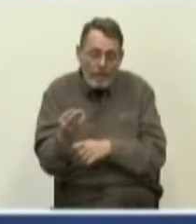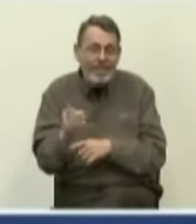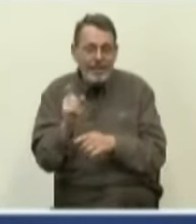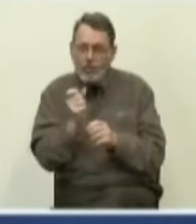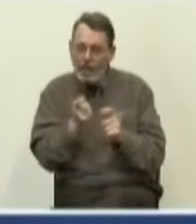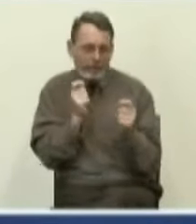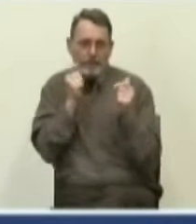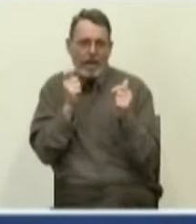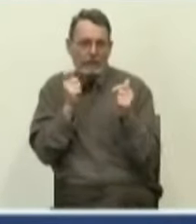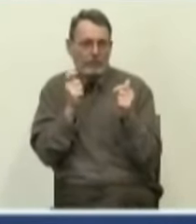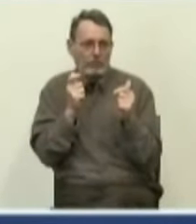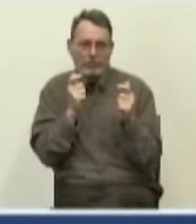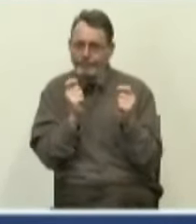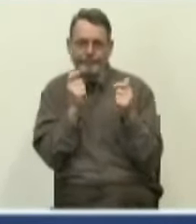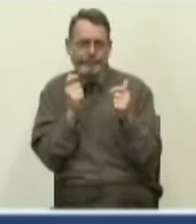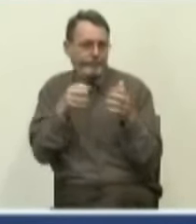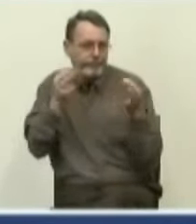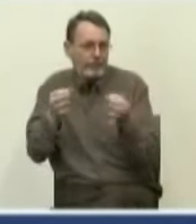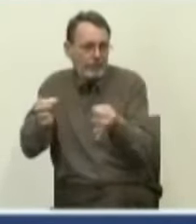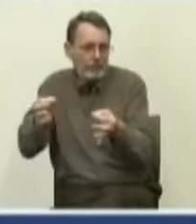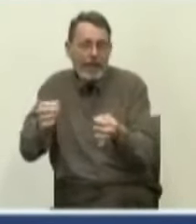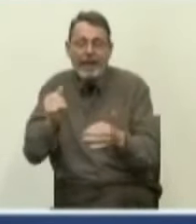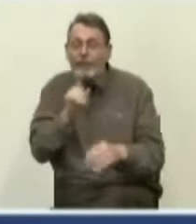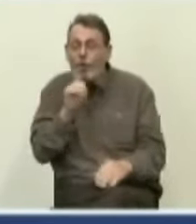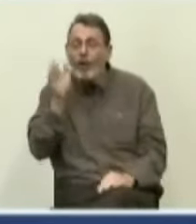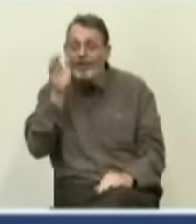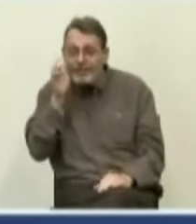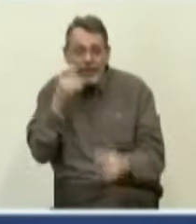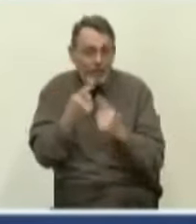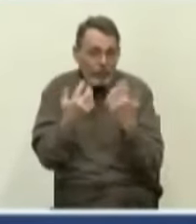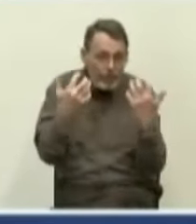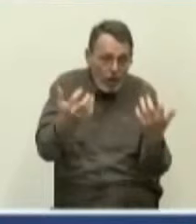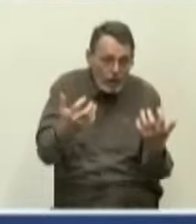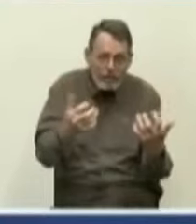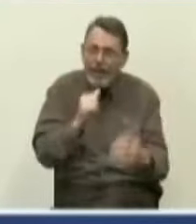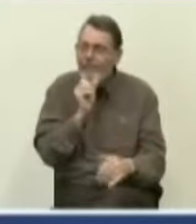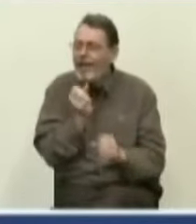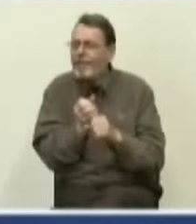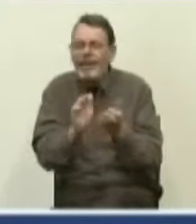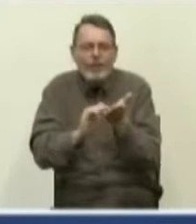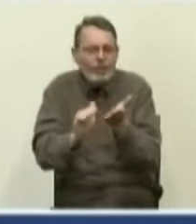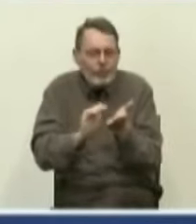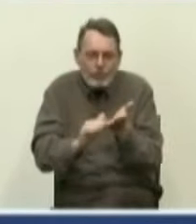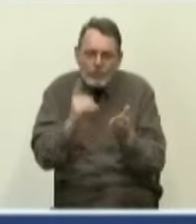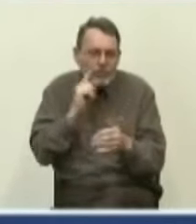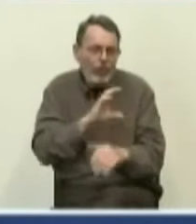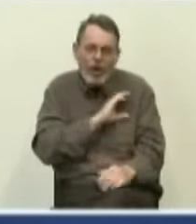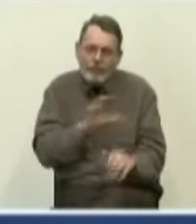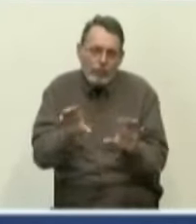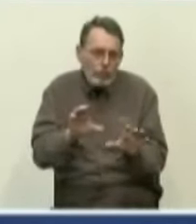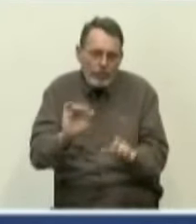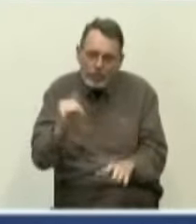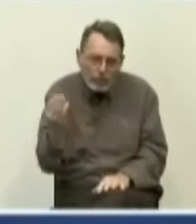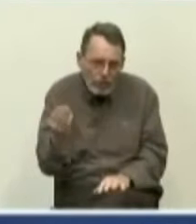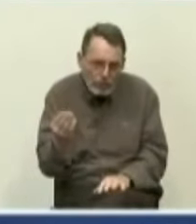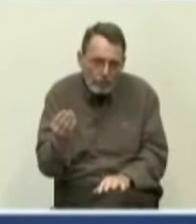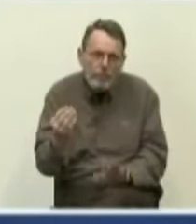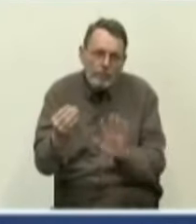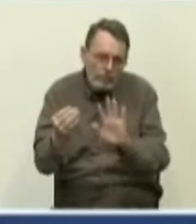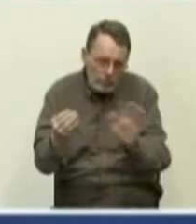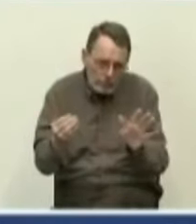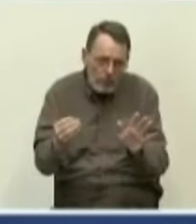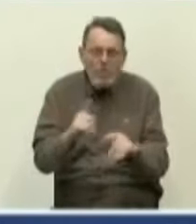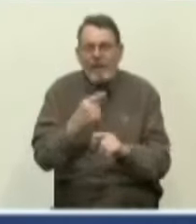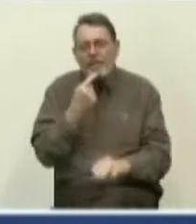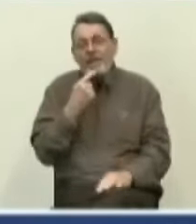split-second decisions. And for anybody who's listening in the audience, I'm not making excuses for officers doing their job. But what I'm saying